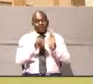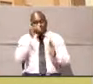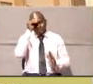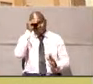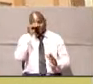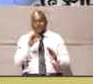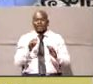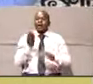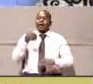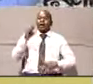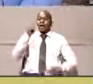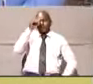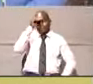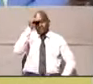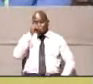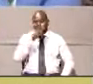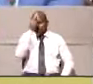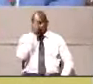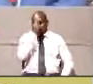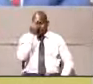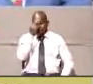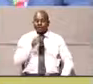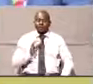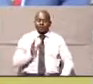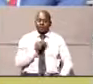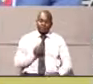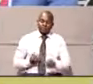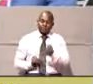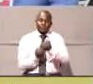Higher Education Students Financing Board also supported